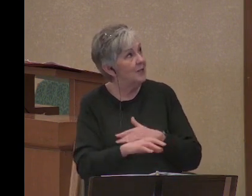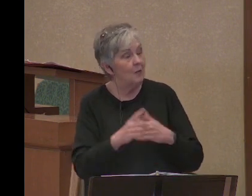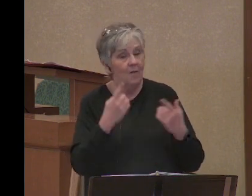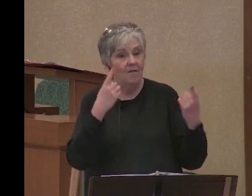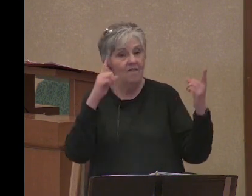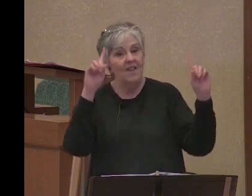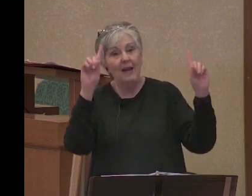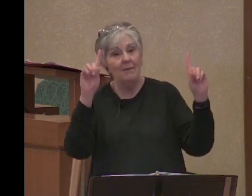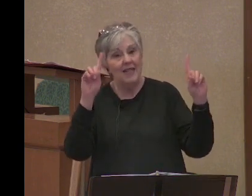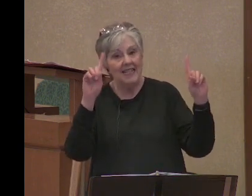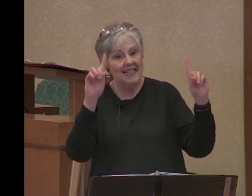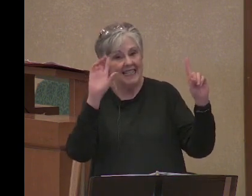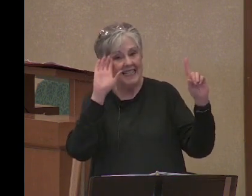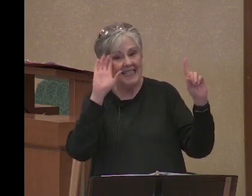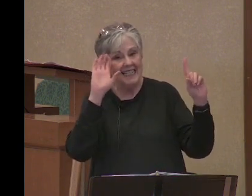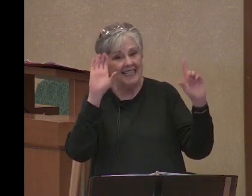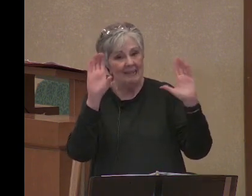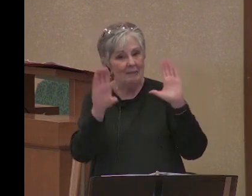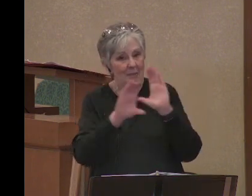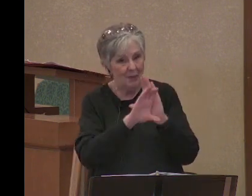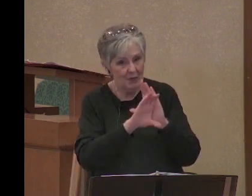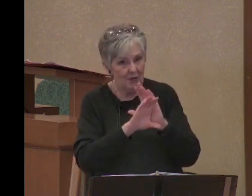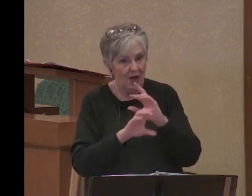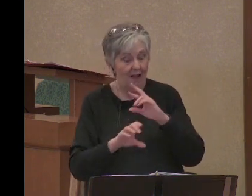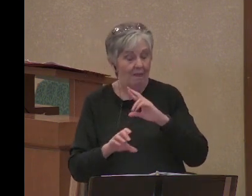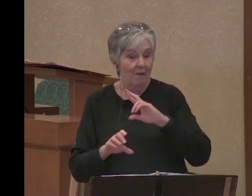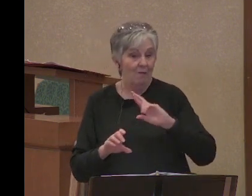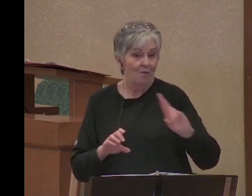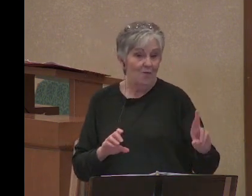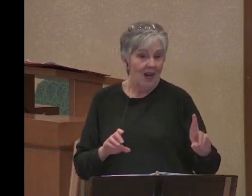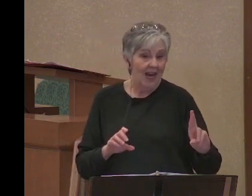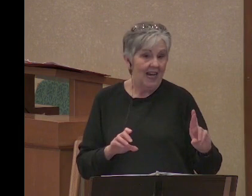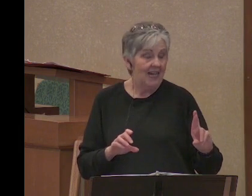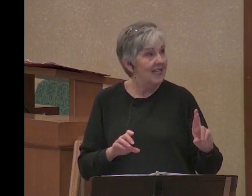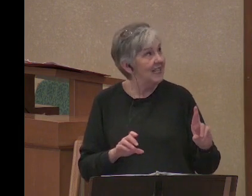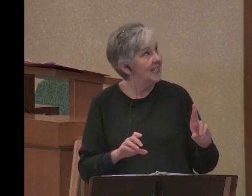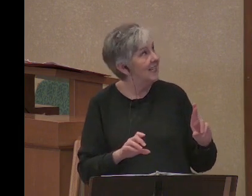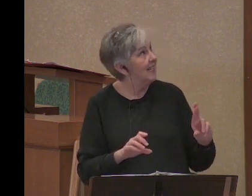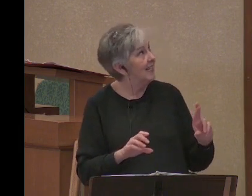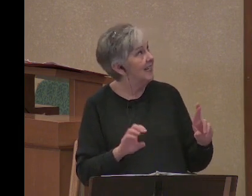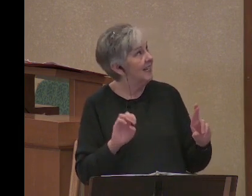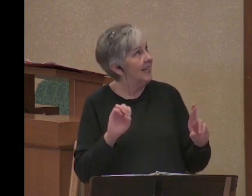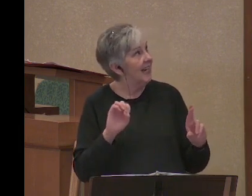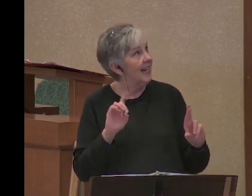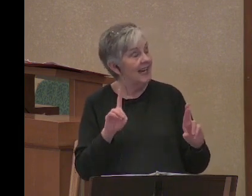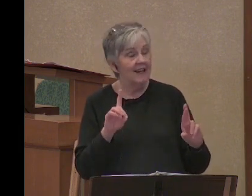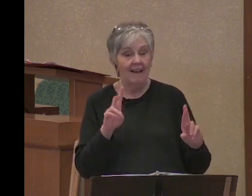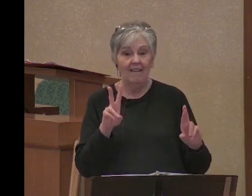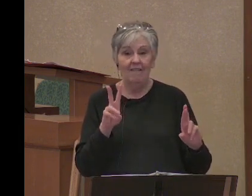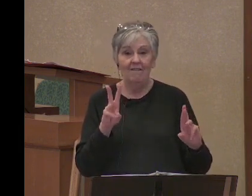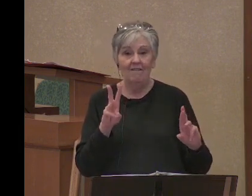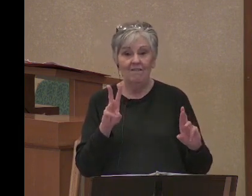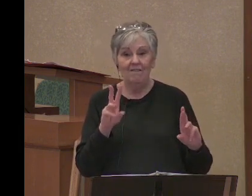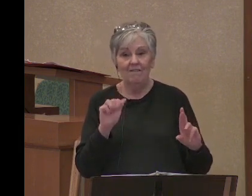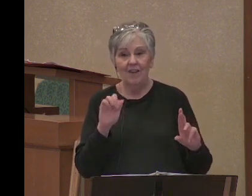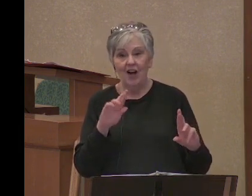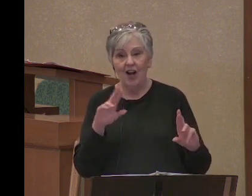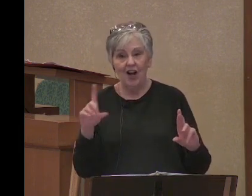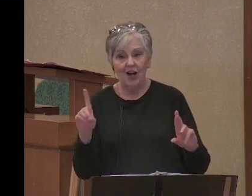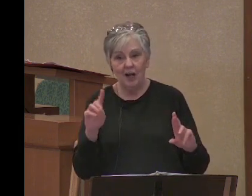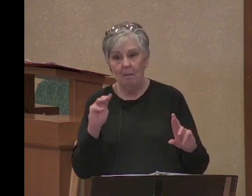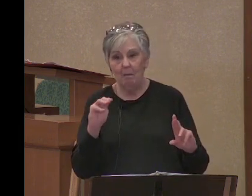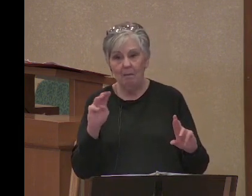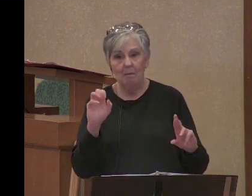famous paintings. And so the picture on the right is a reenactment of Edvard Munch's famous painting, The